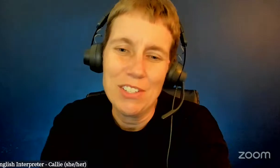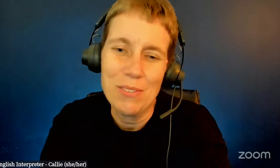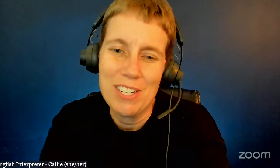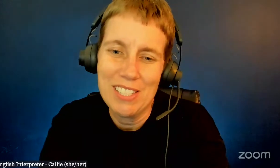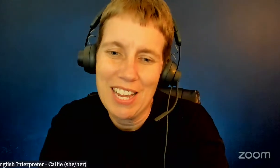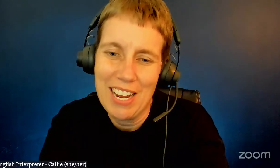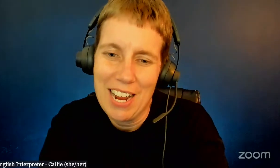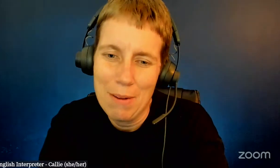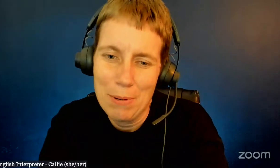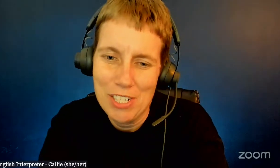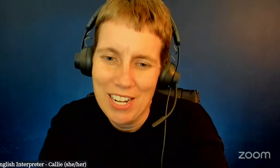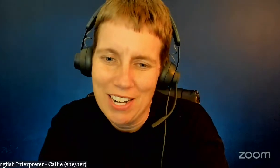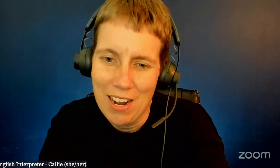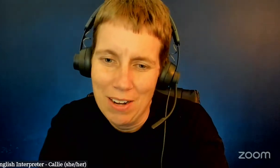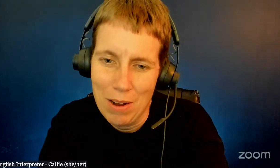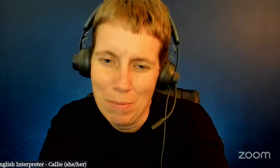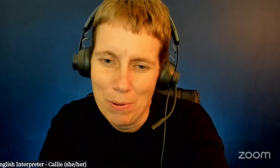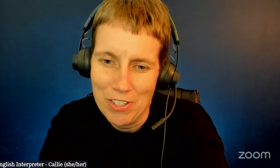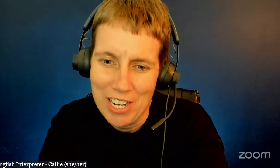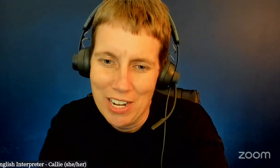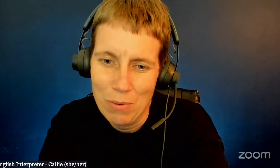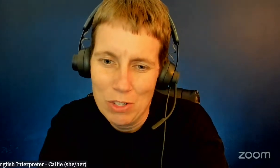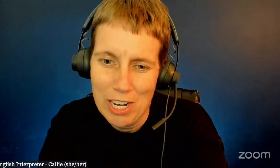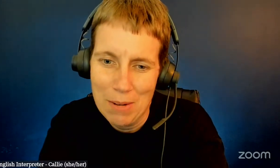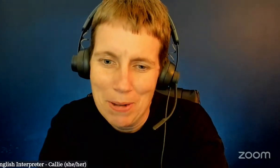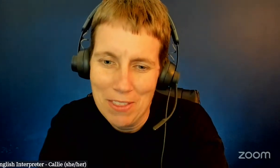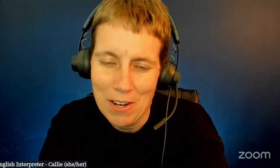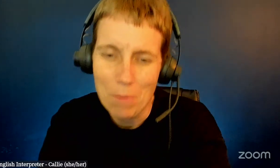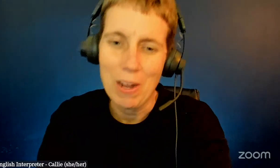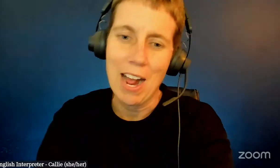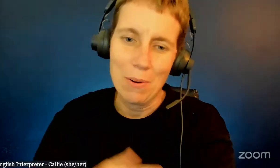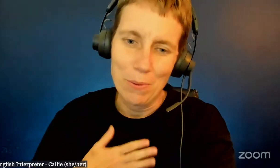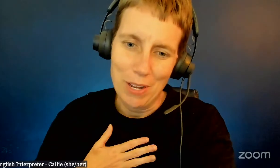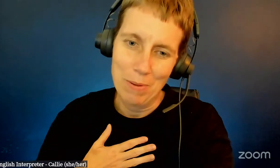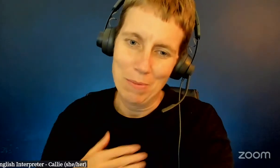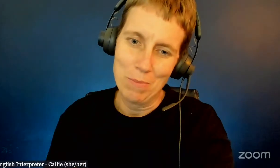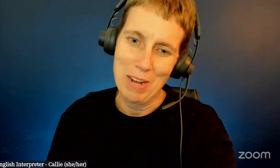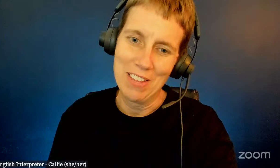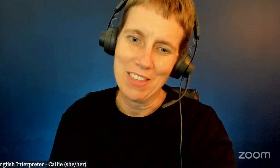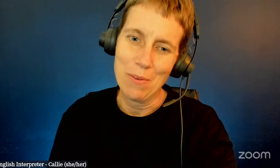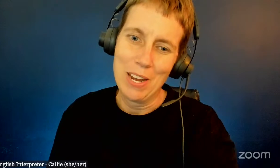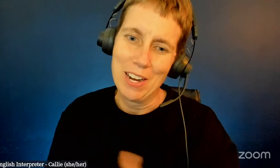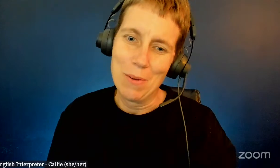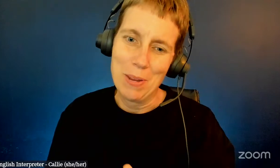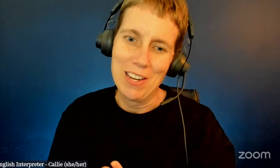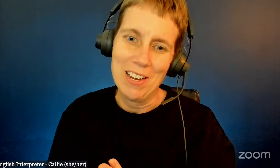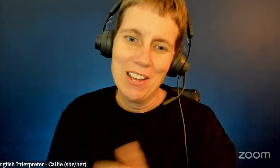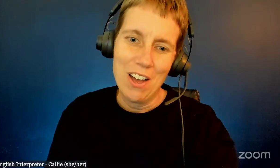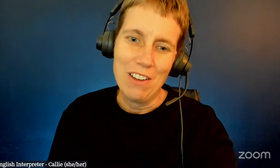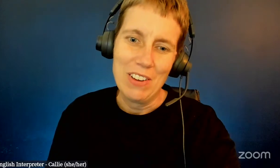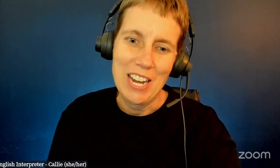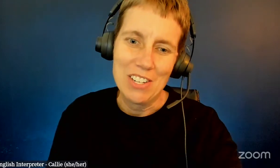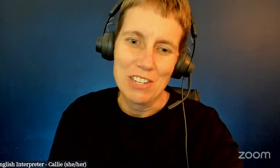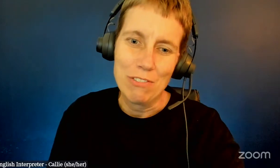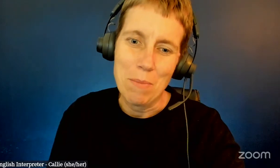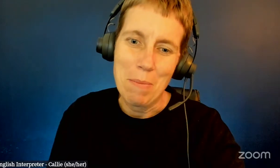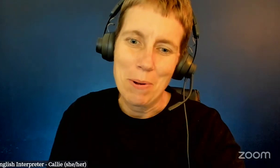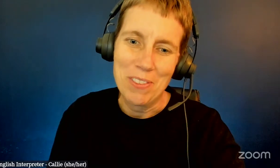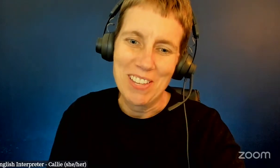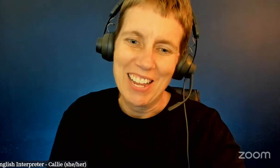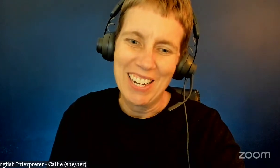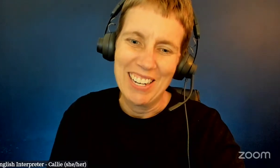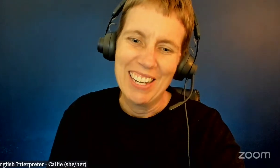Yes, I just wanted to say I appreciate it and wish I could be there, but I will not be able to make it that week. I'll be on vacation for